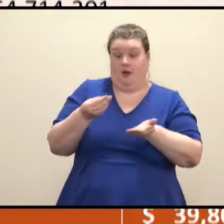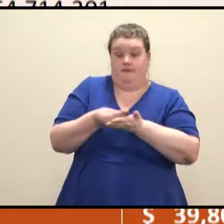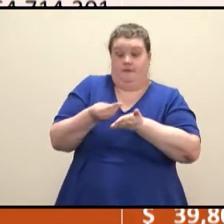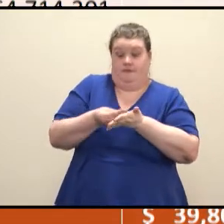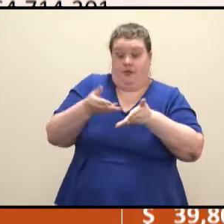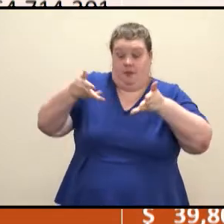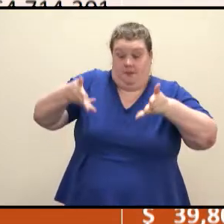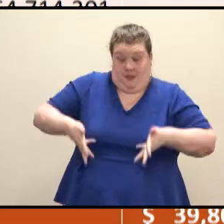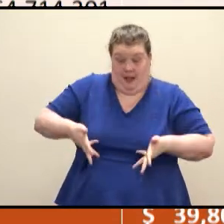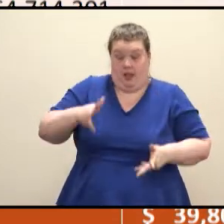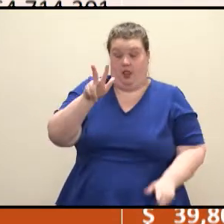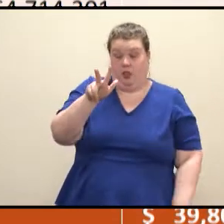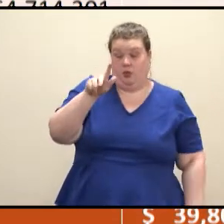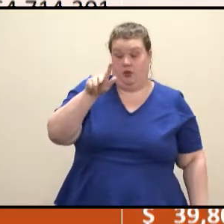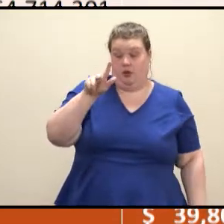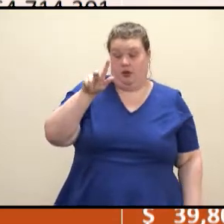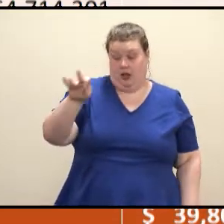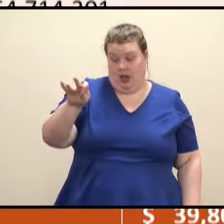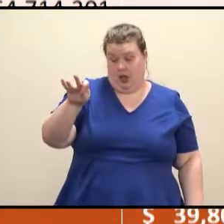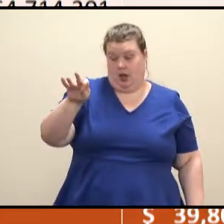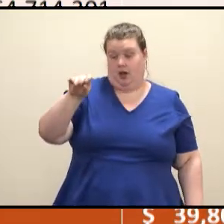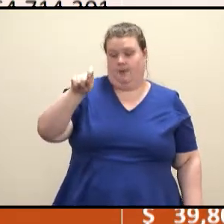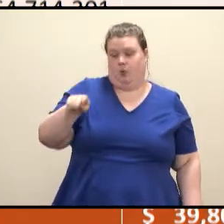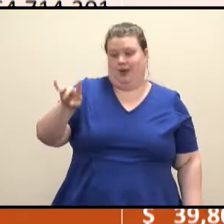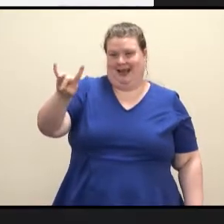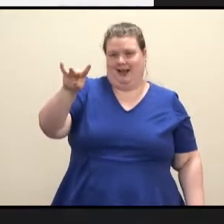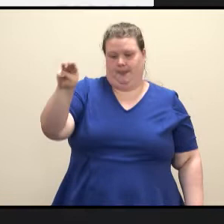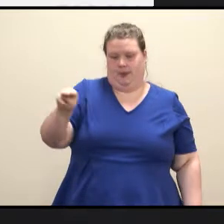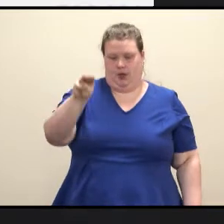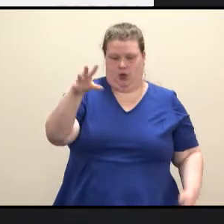balance of $39.8 million.